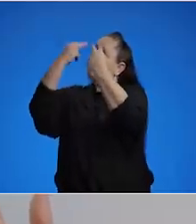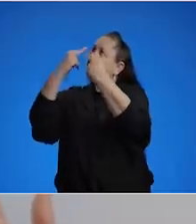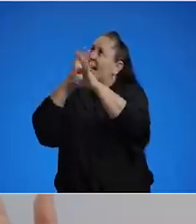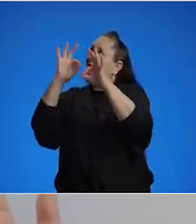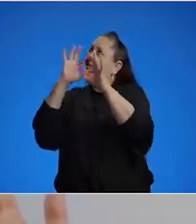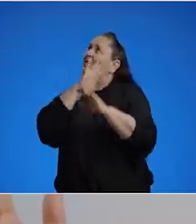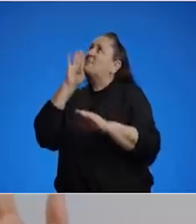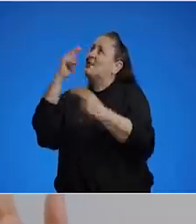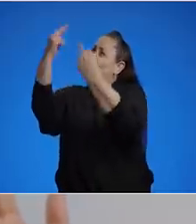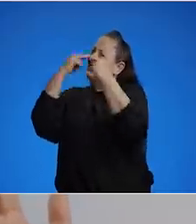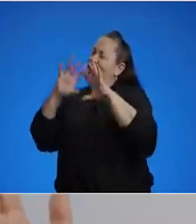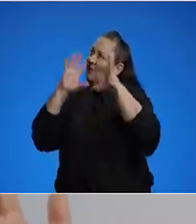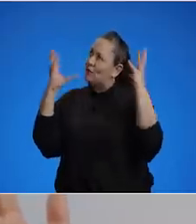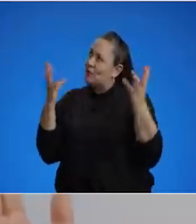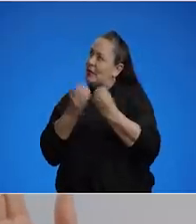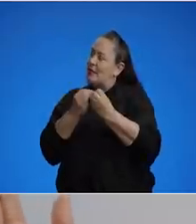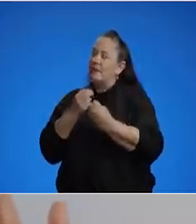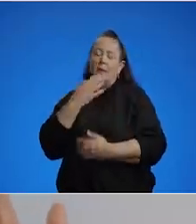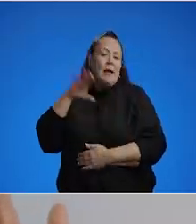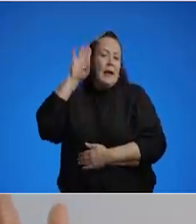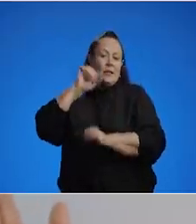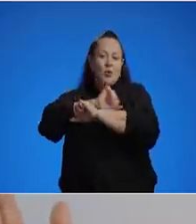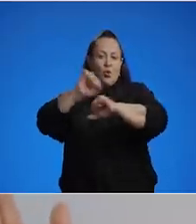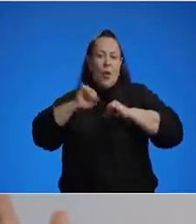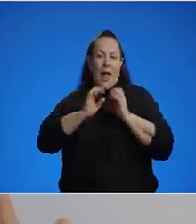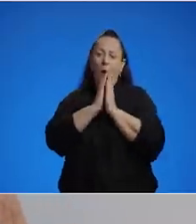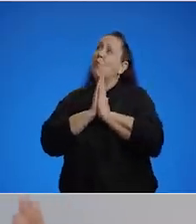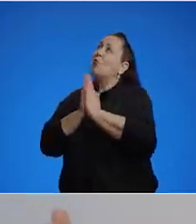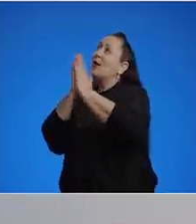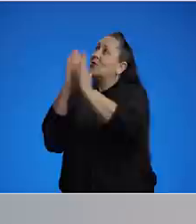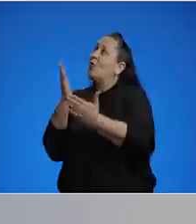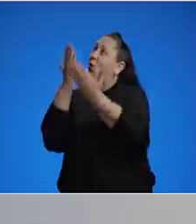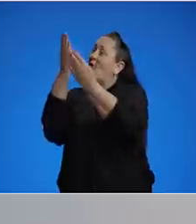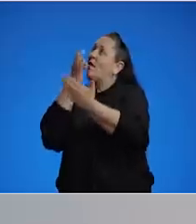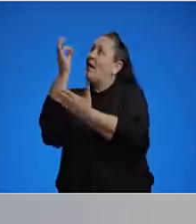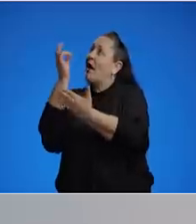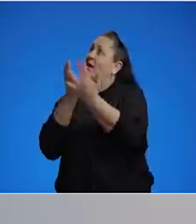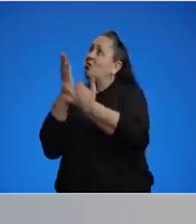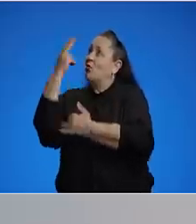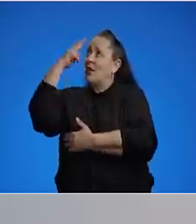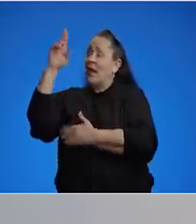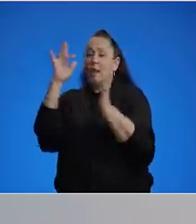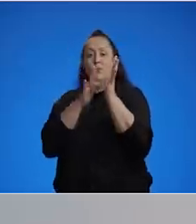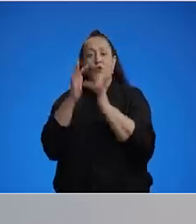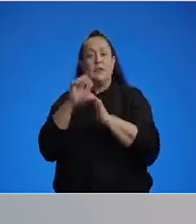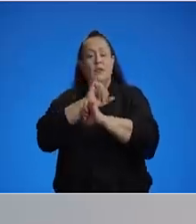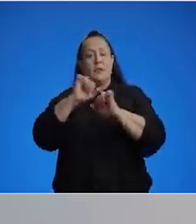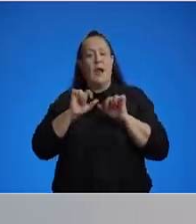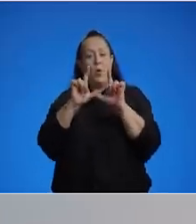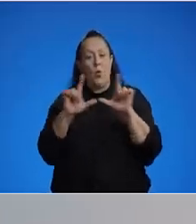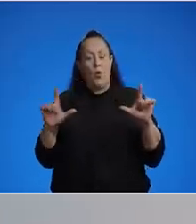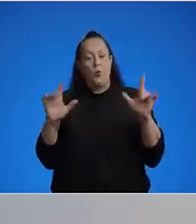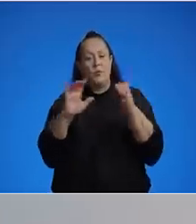knowing. Hear the prayers of those who follow you. We ask this in the name of Jesus the Lord.